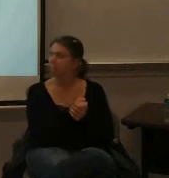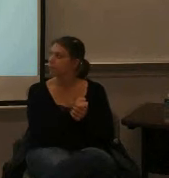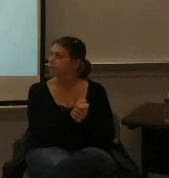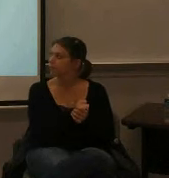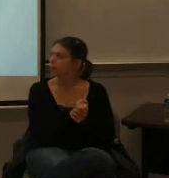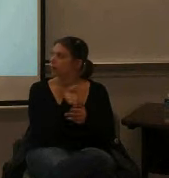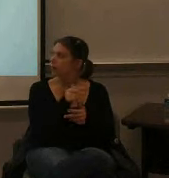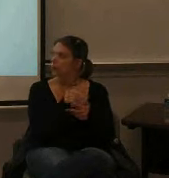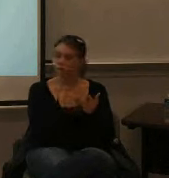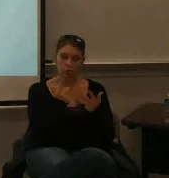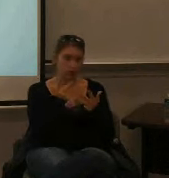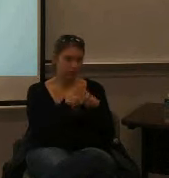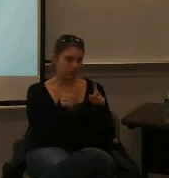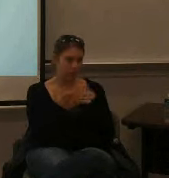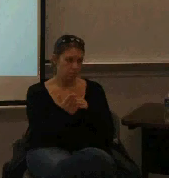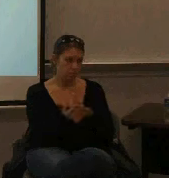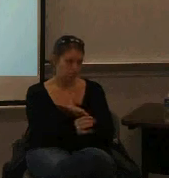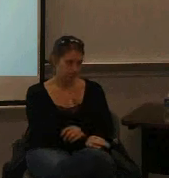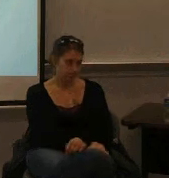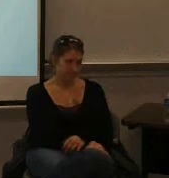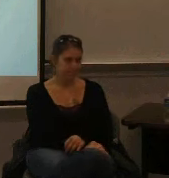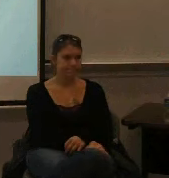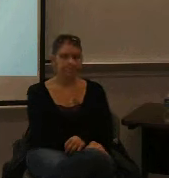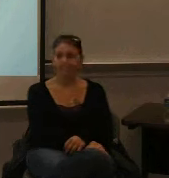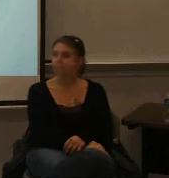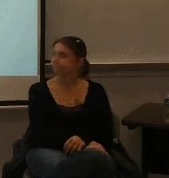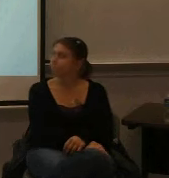So these are the three different approaches you take.